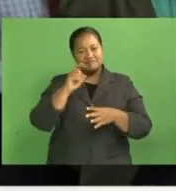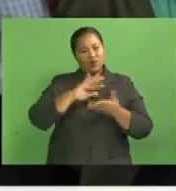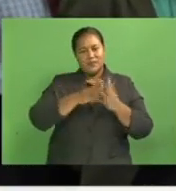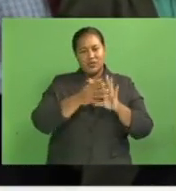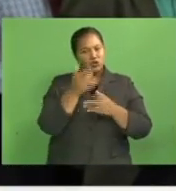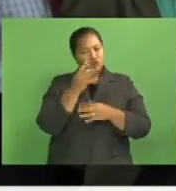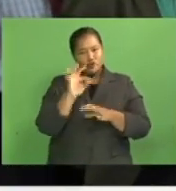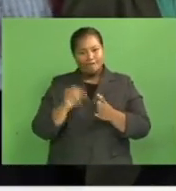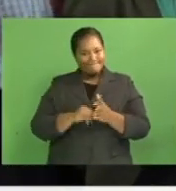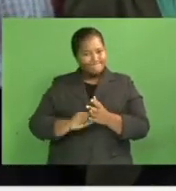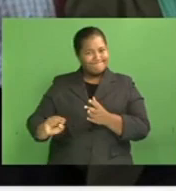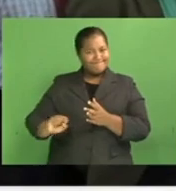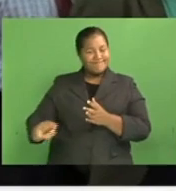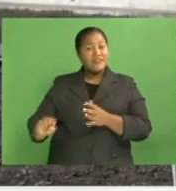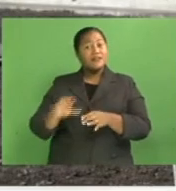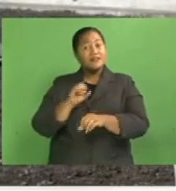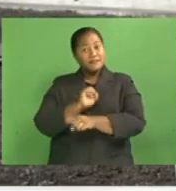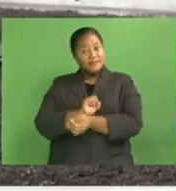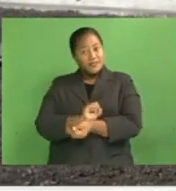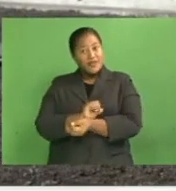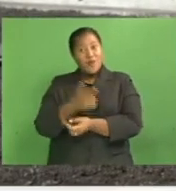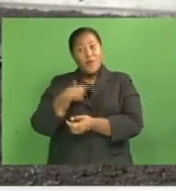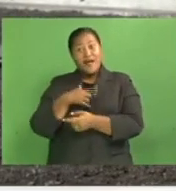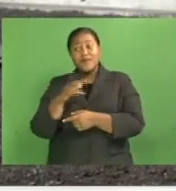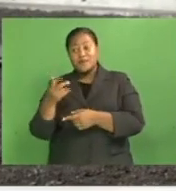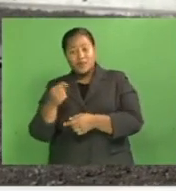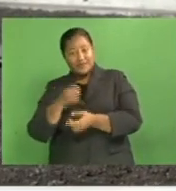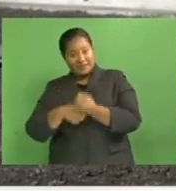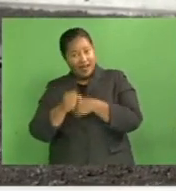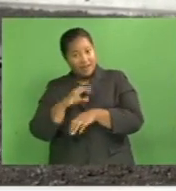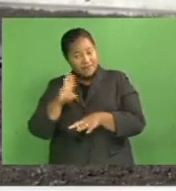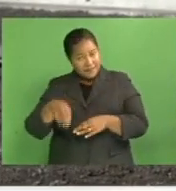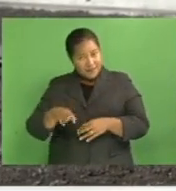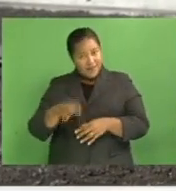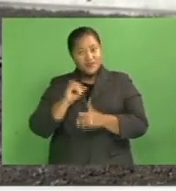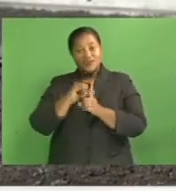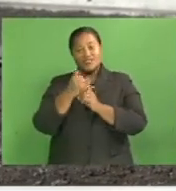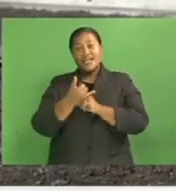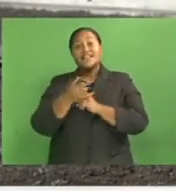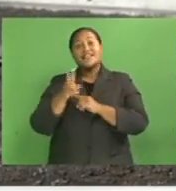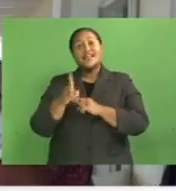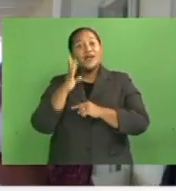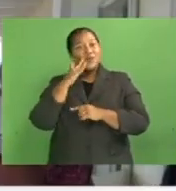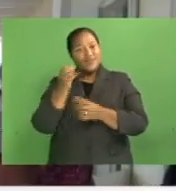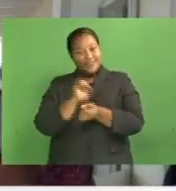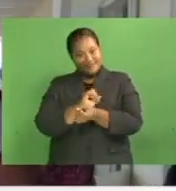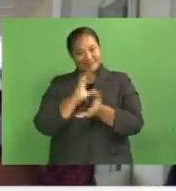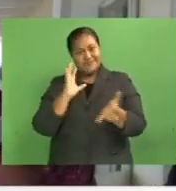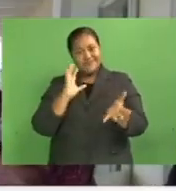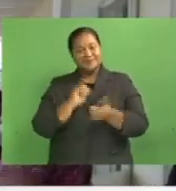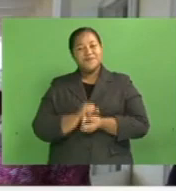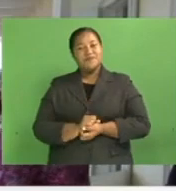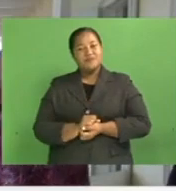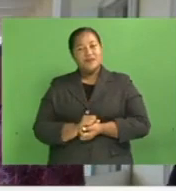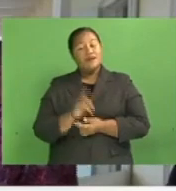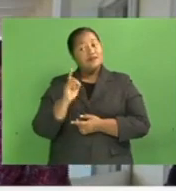inmates as the prisoners become members of the society again once they are released. But now